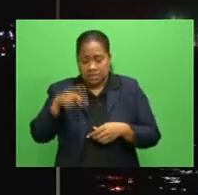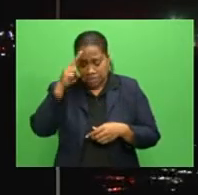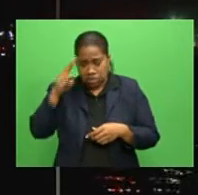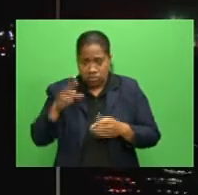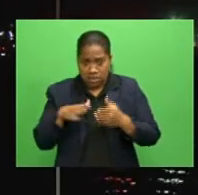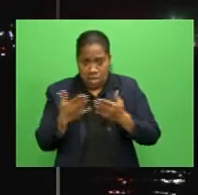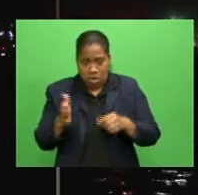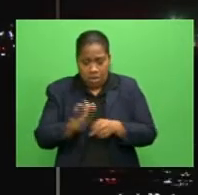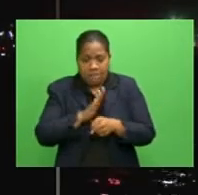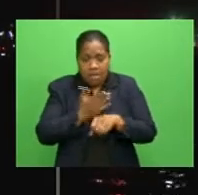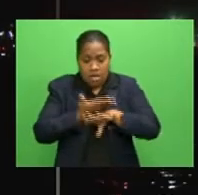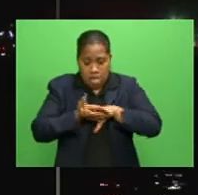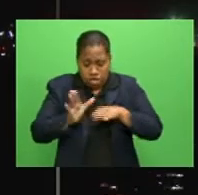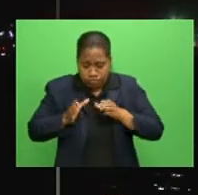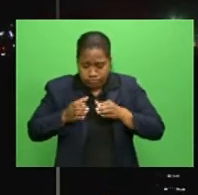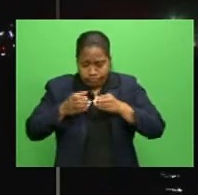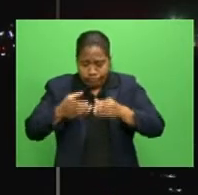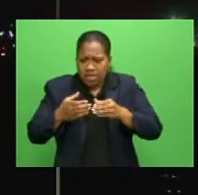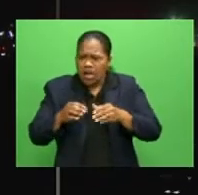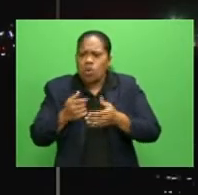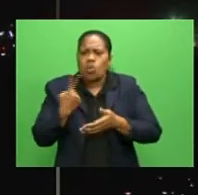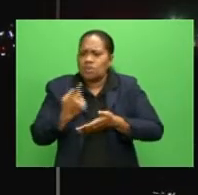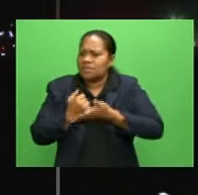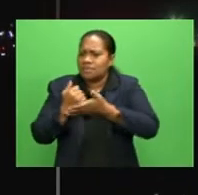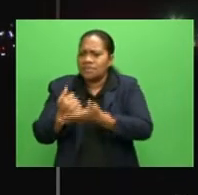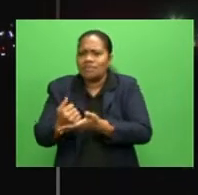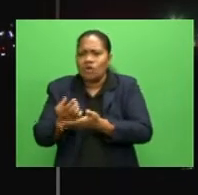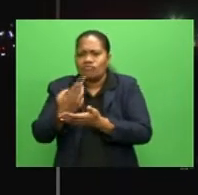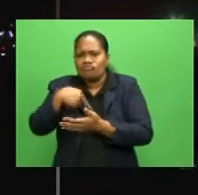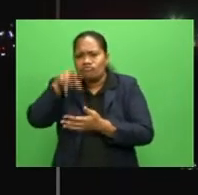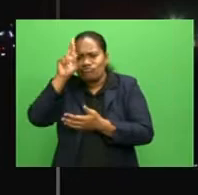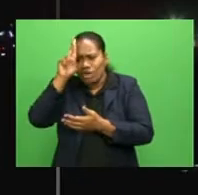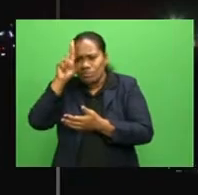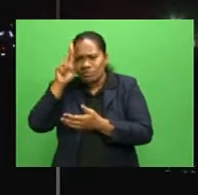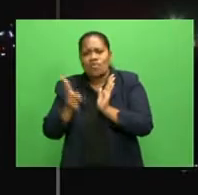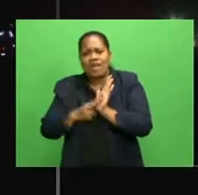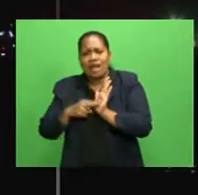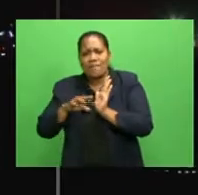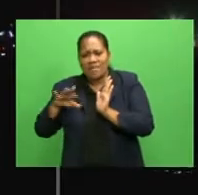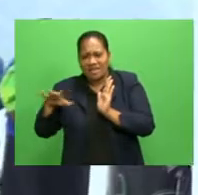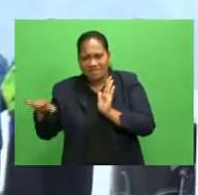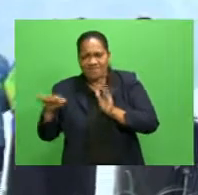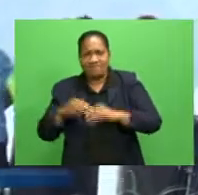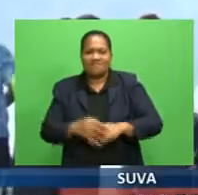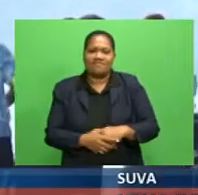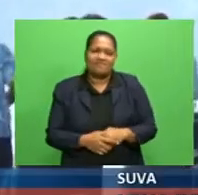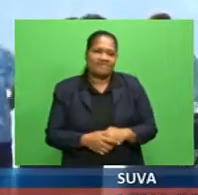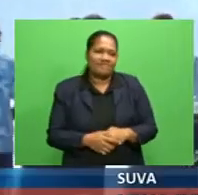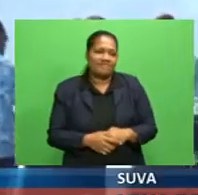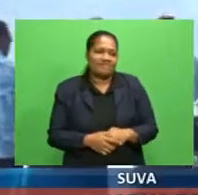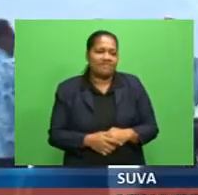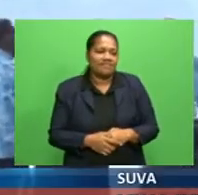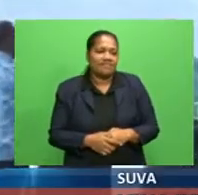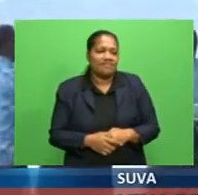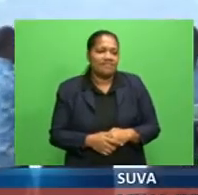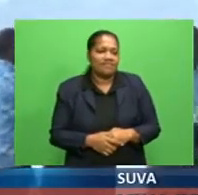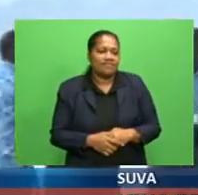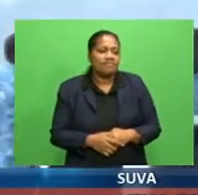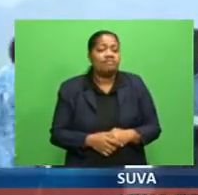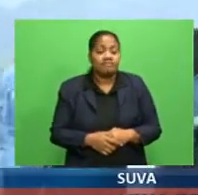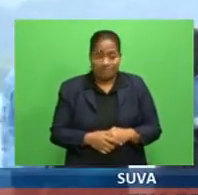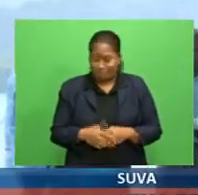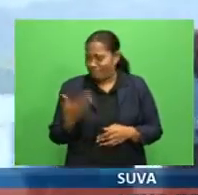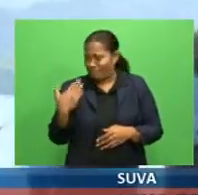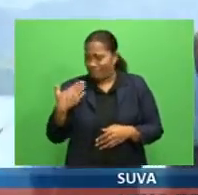by supporters of Ratunaingama Lalambalavu. Lena Rees has more. Recently appointed officials of suspended